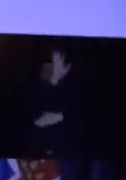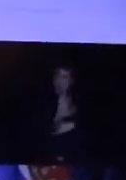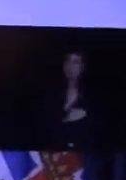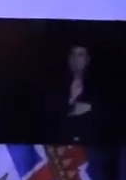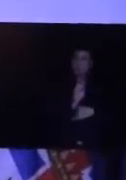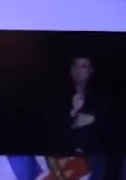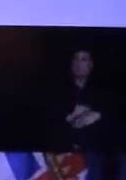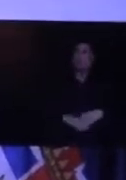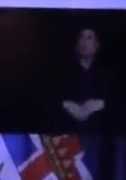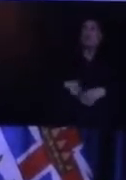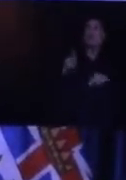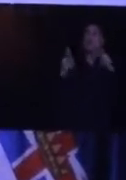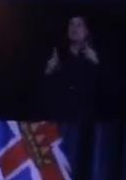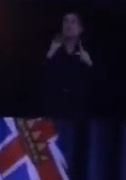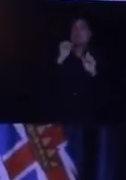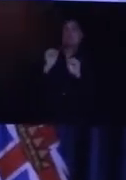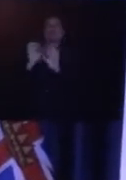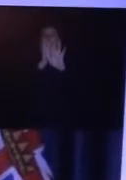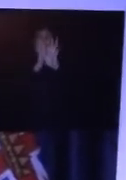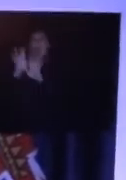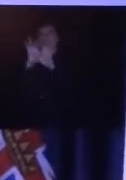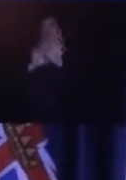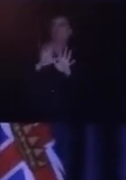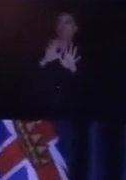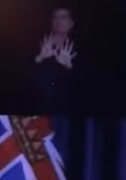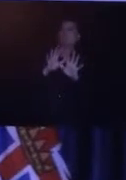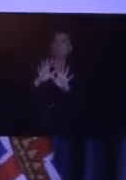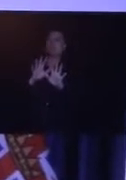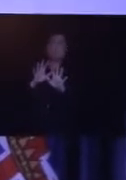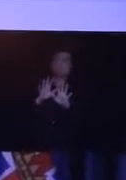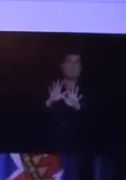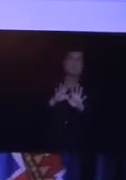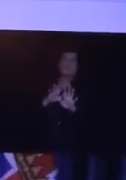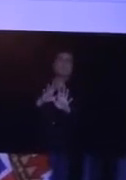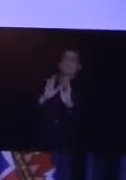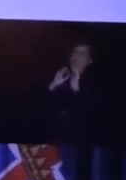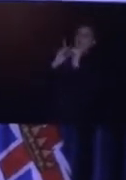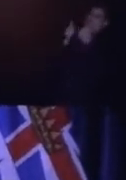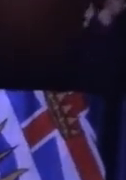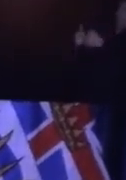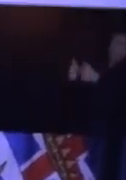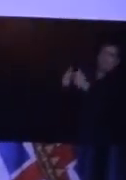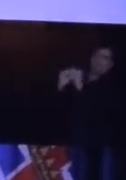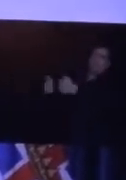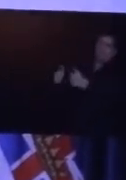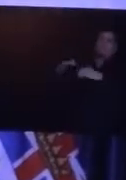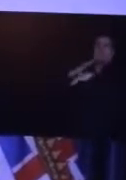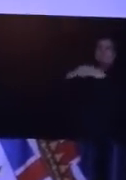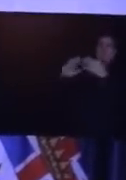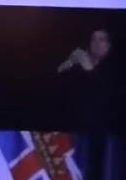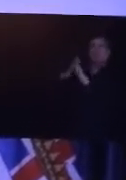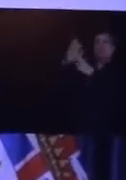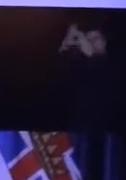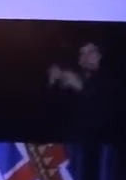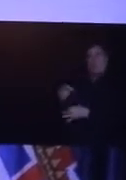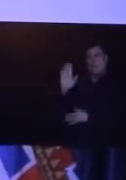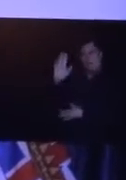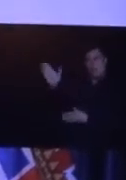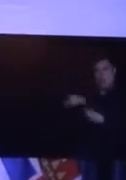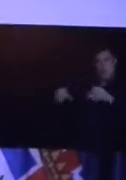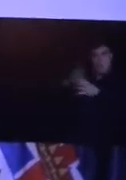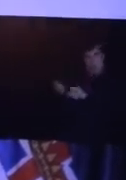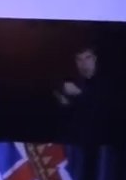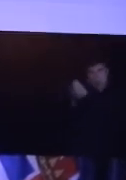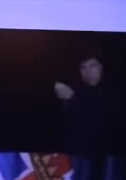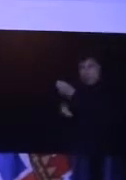with Ciera. Well, Ciera, I haven't filed one yet, people. And then, of course, there's Uncle John stuff still pending. They need to